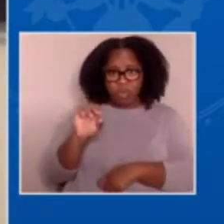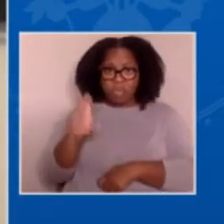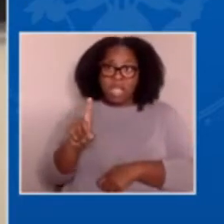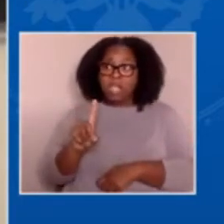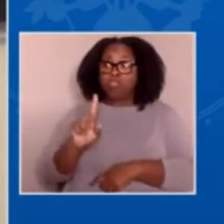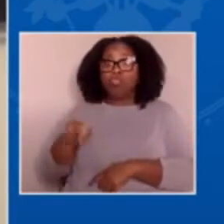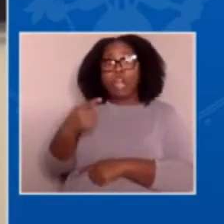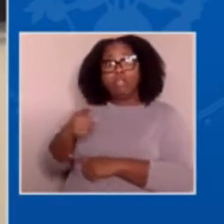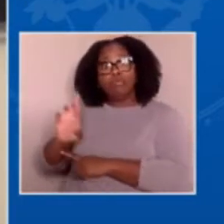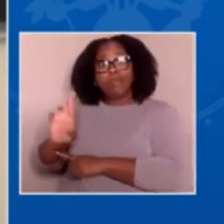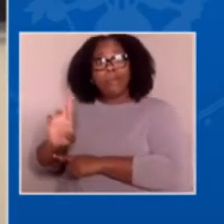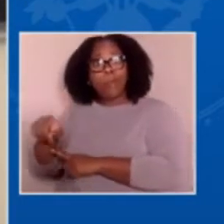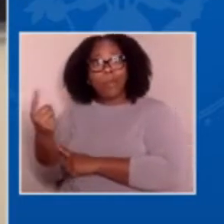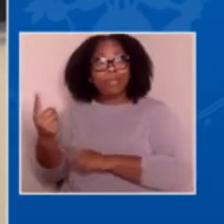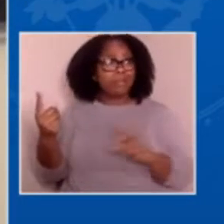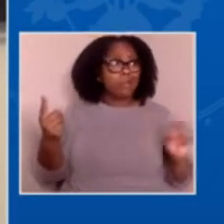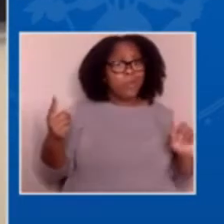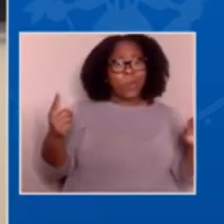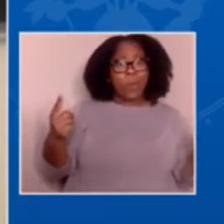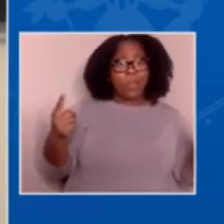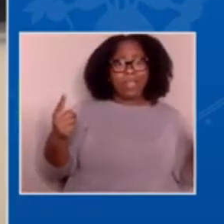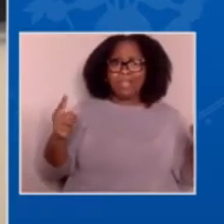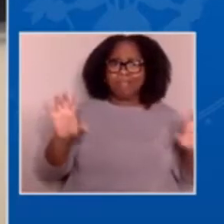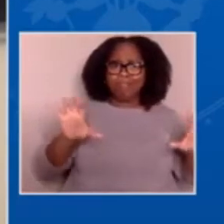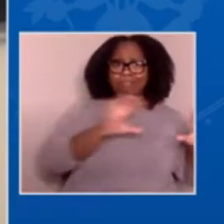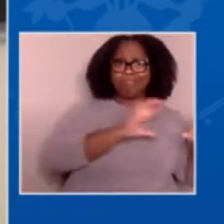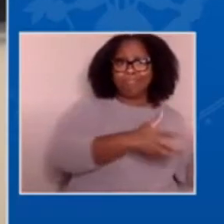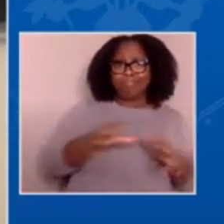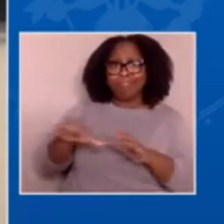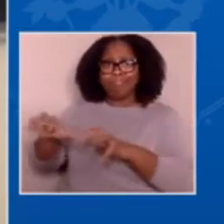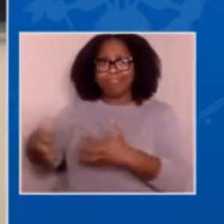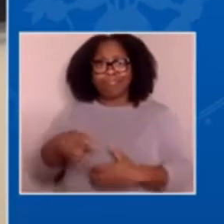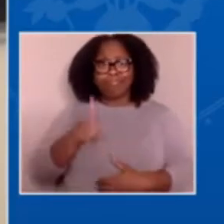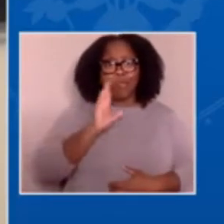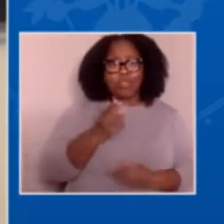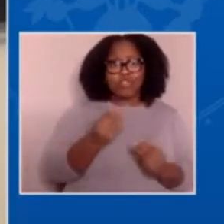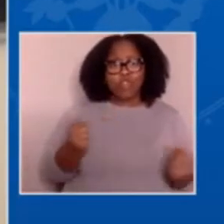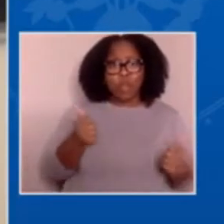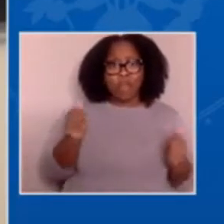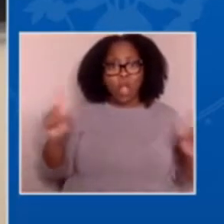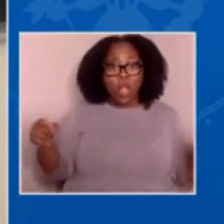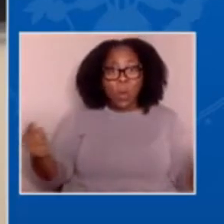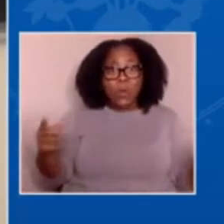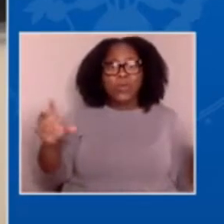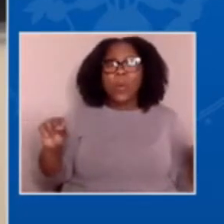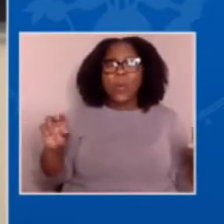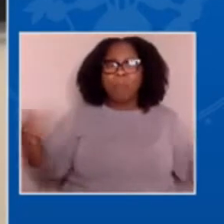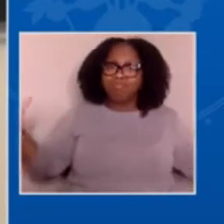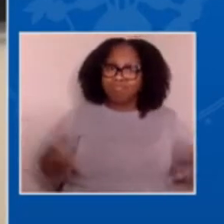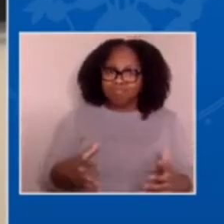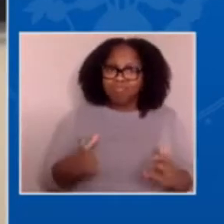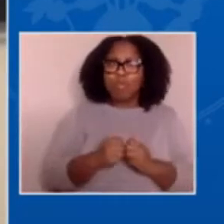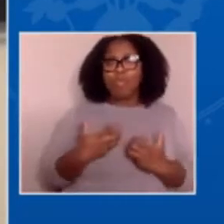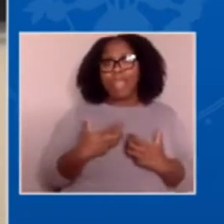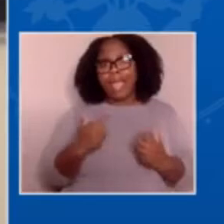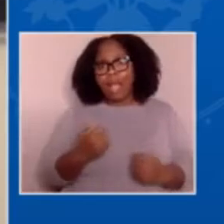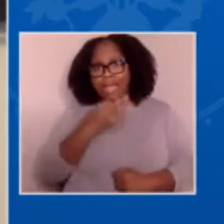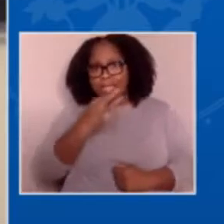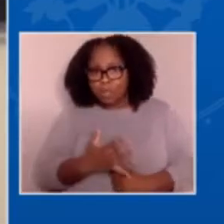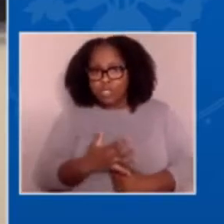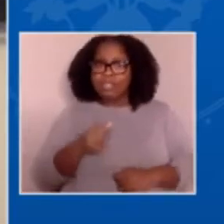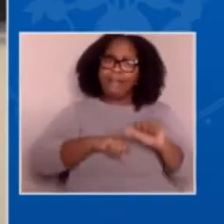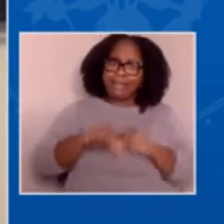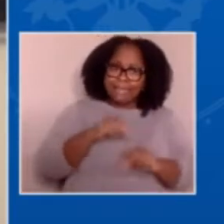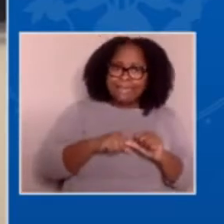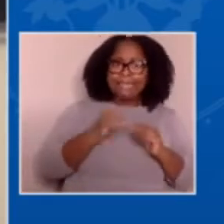it's not an issue that's going to be solved by one party it needs to be uh something that's done together with health experts and scientists and certainly leaders